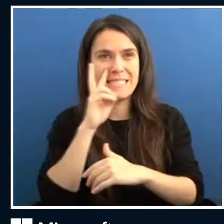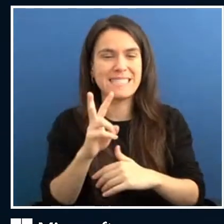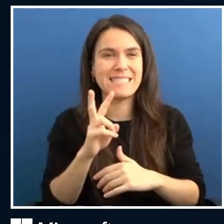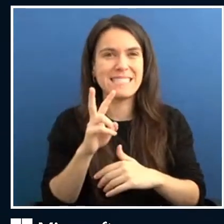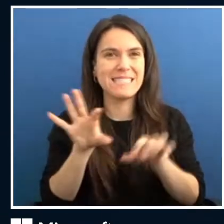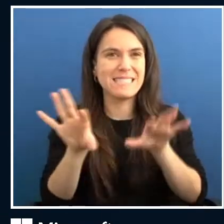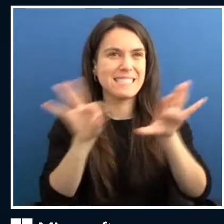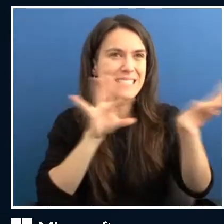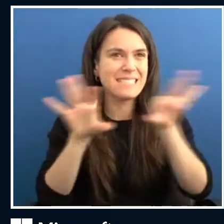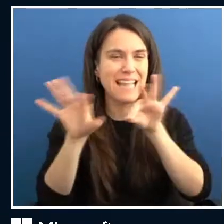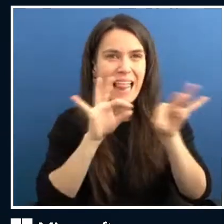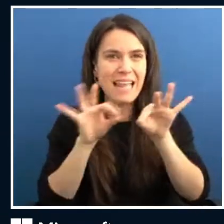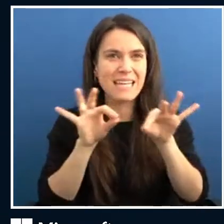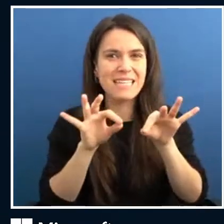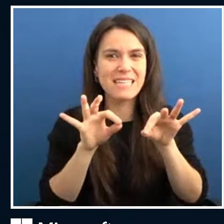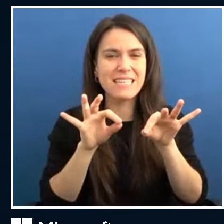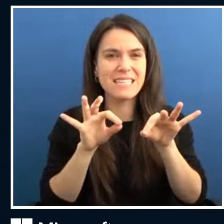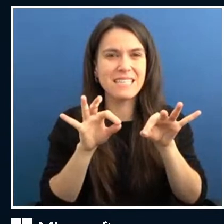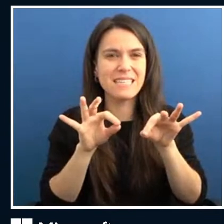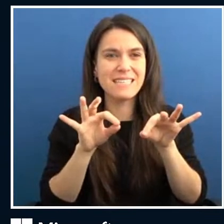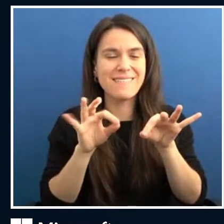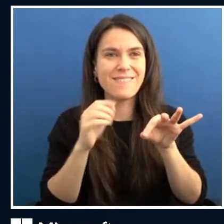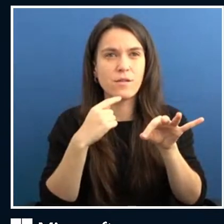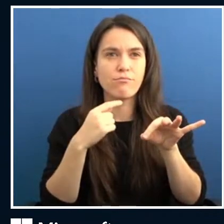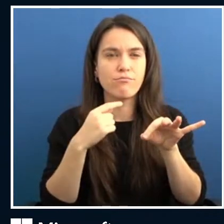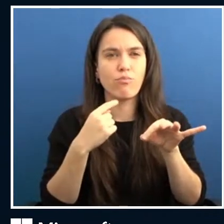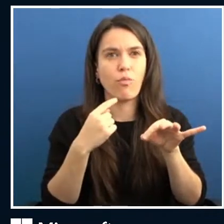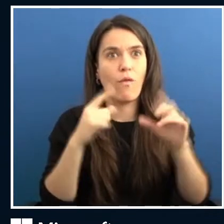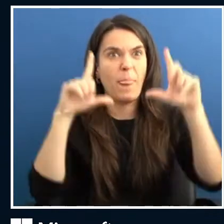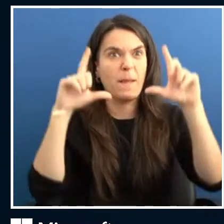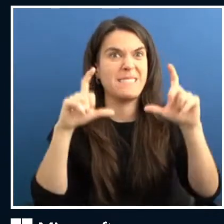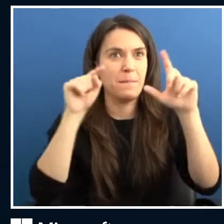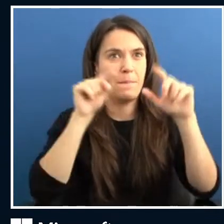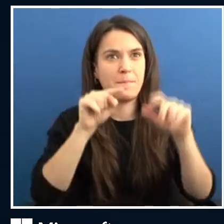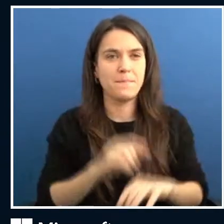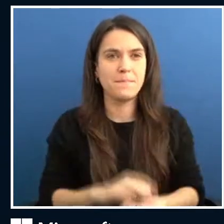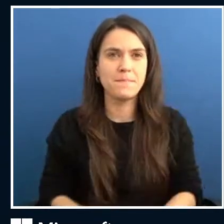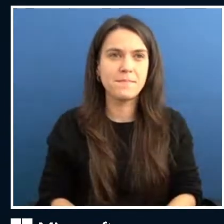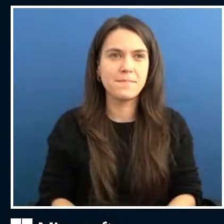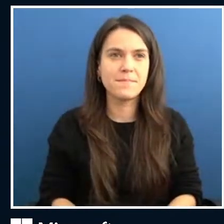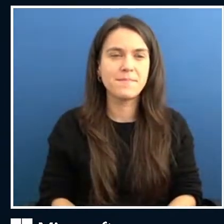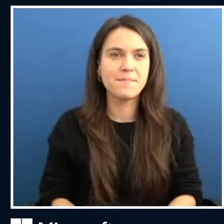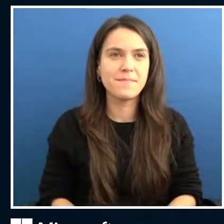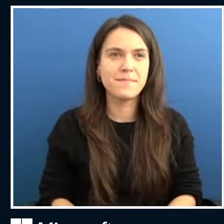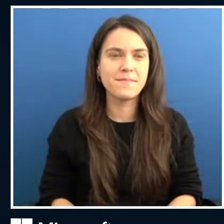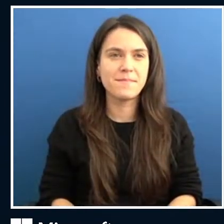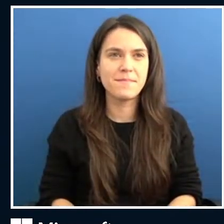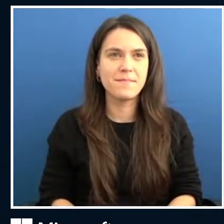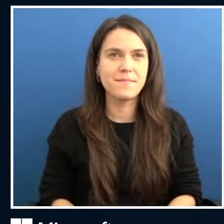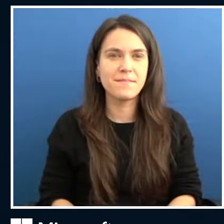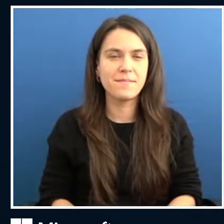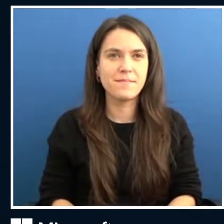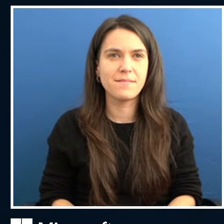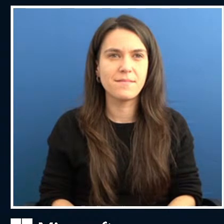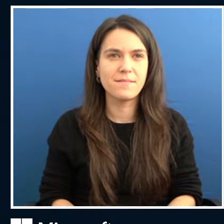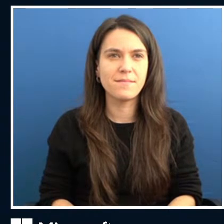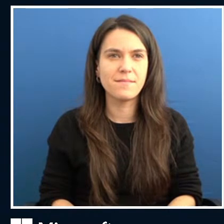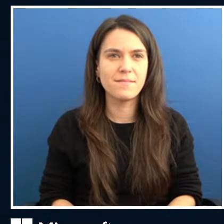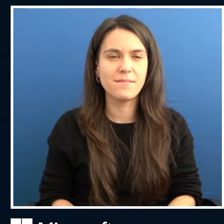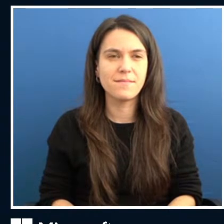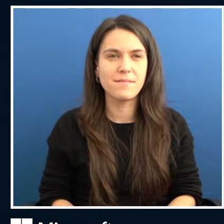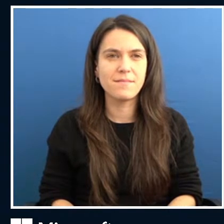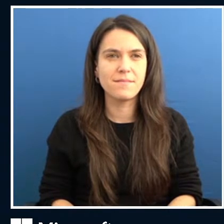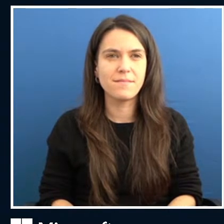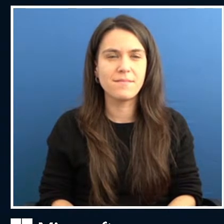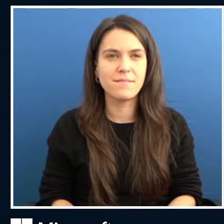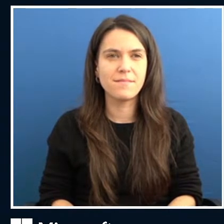extract these boxes from an image. So basically, in selective search, there are various regions